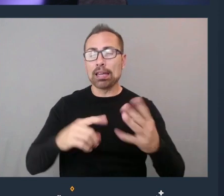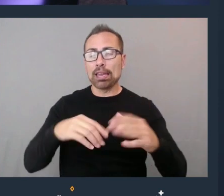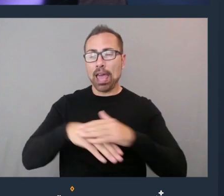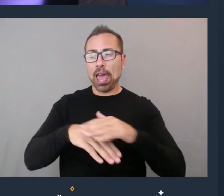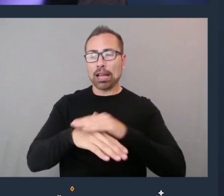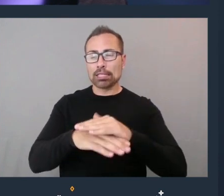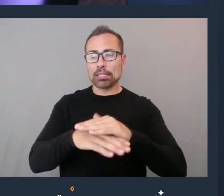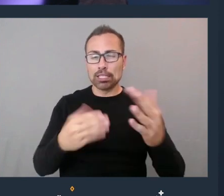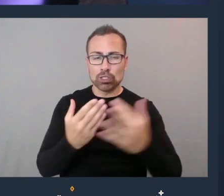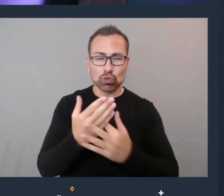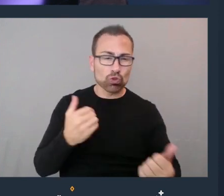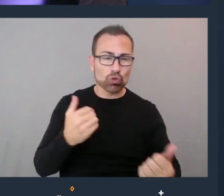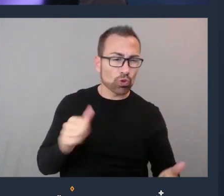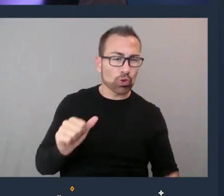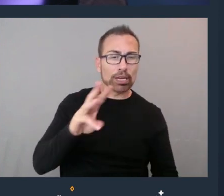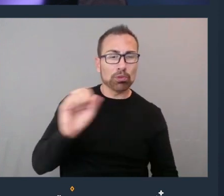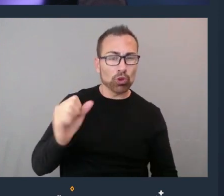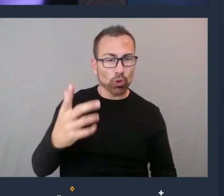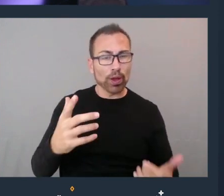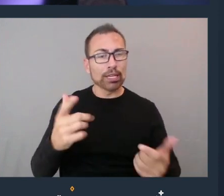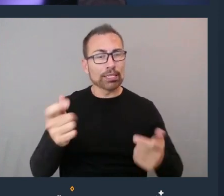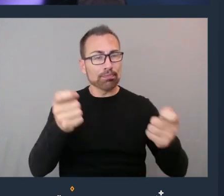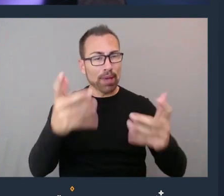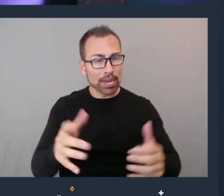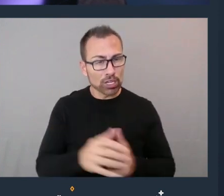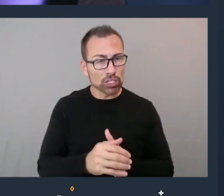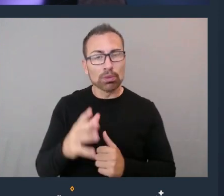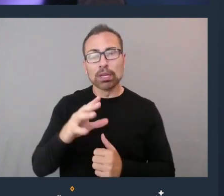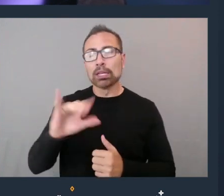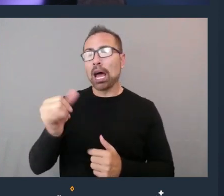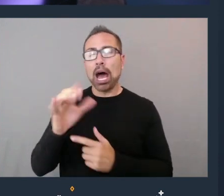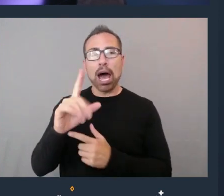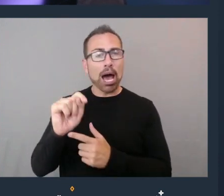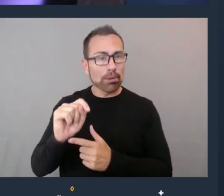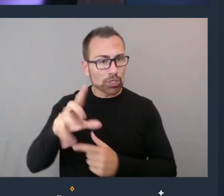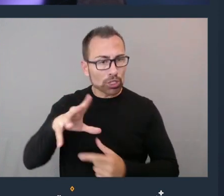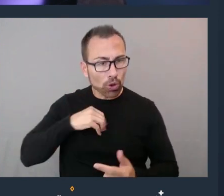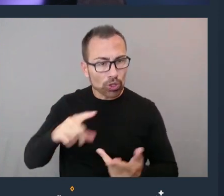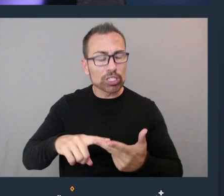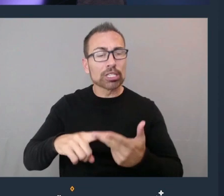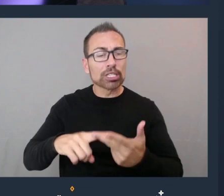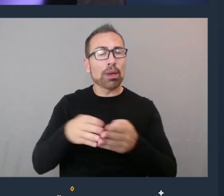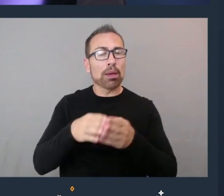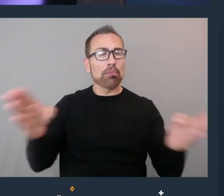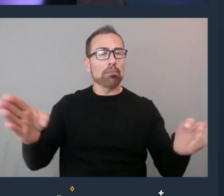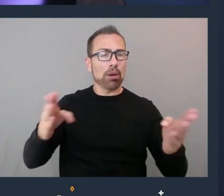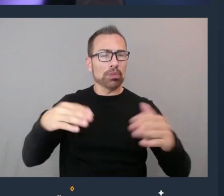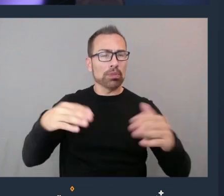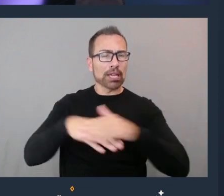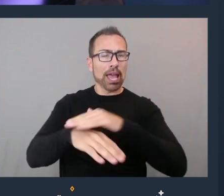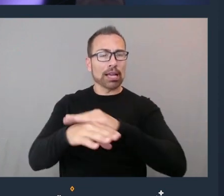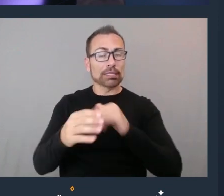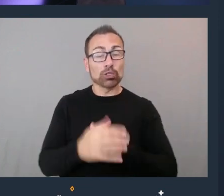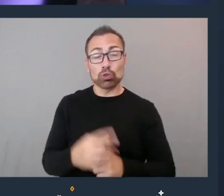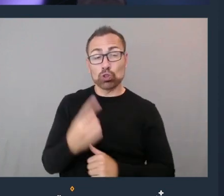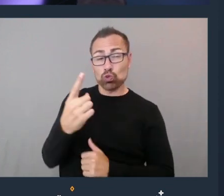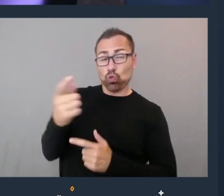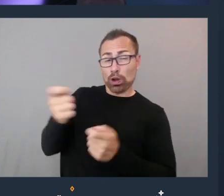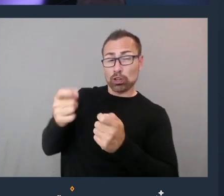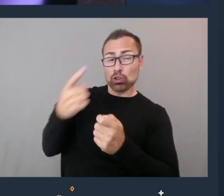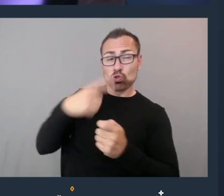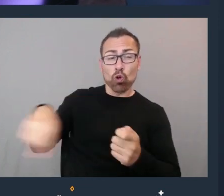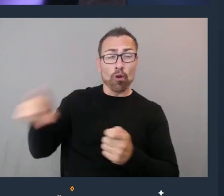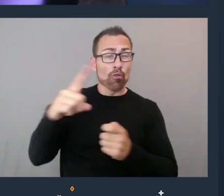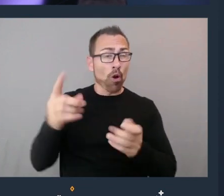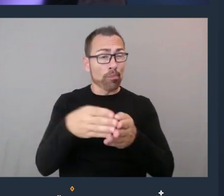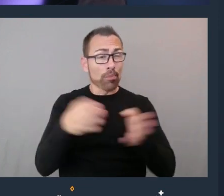Management, Object Ownership, and S3 Block Public Access, which is a single control to control access to public access to